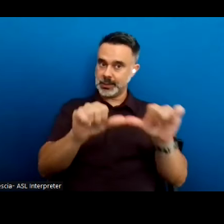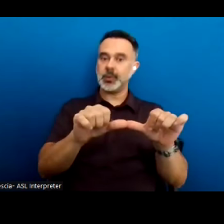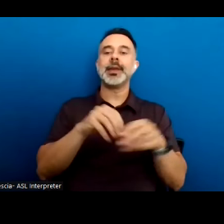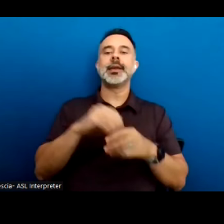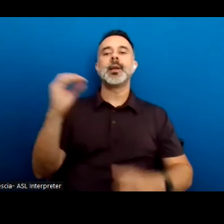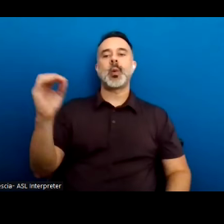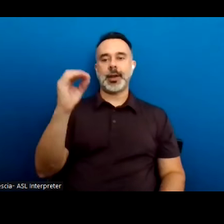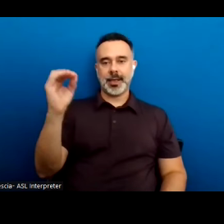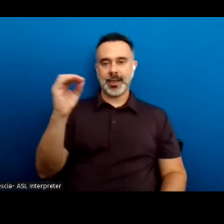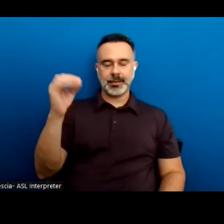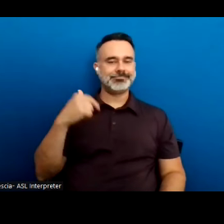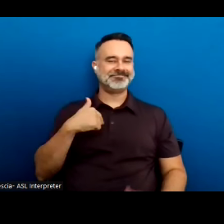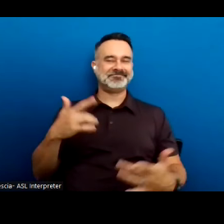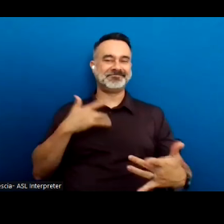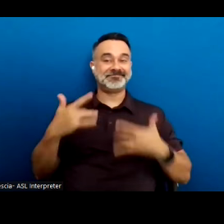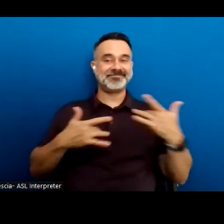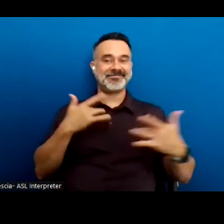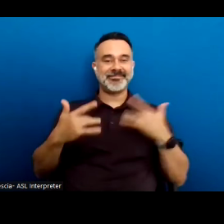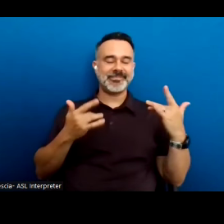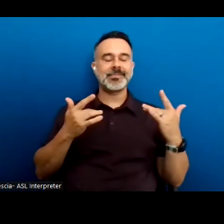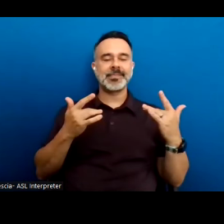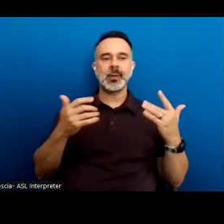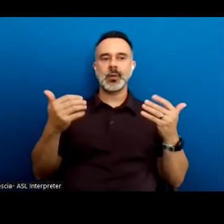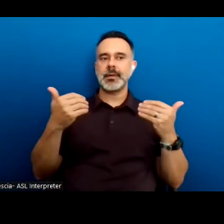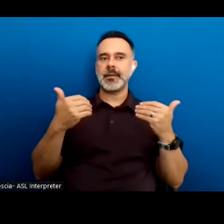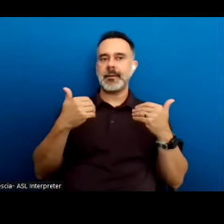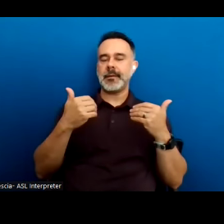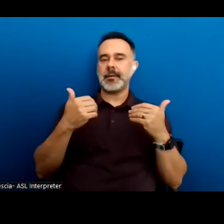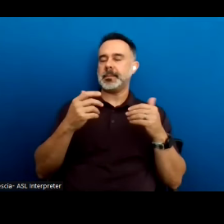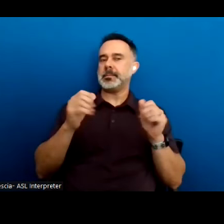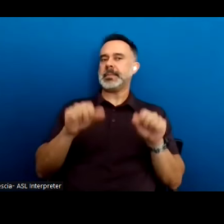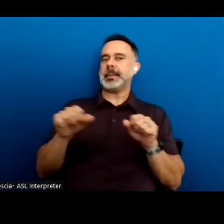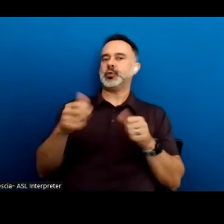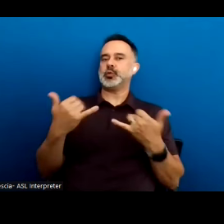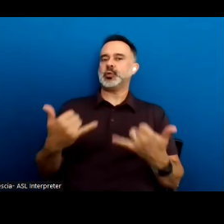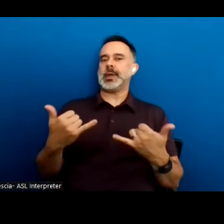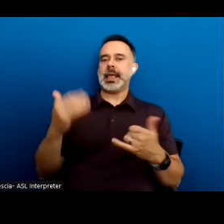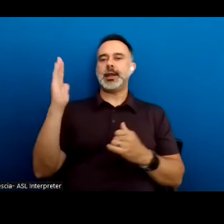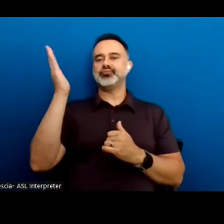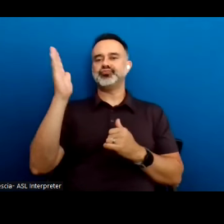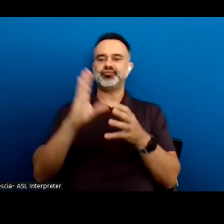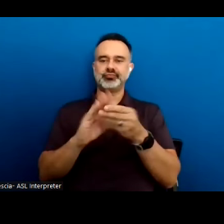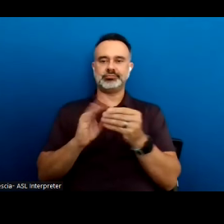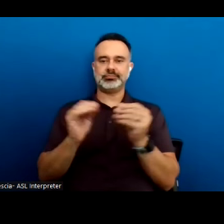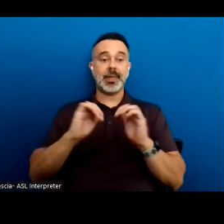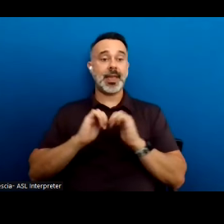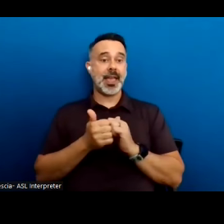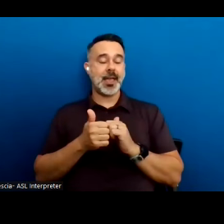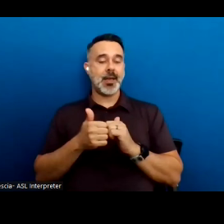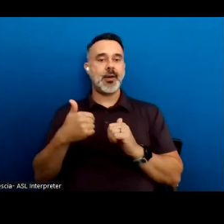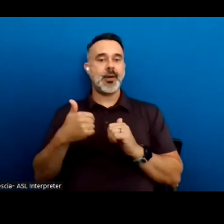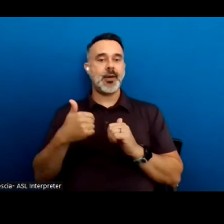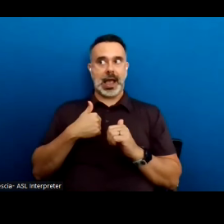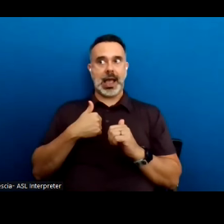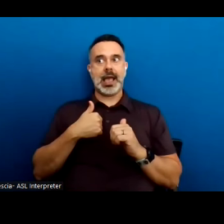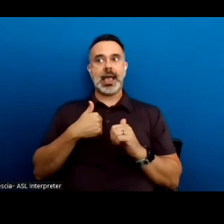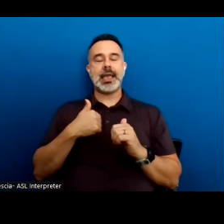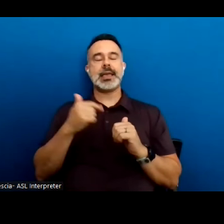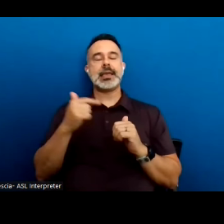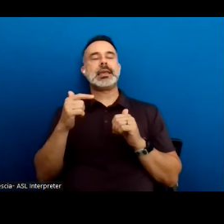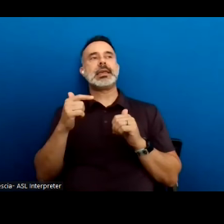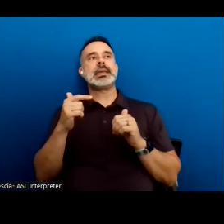And I'm excited to bring a little bit of information today on how I took it along with my